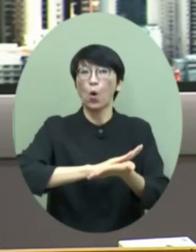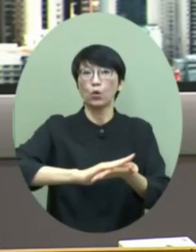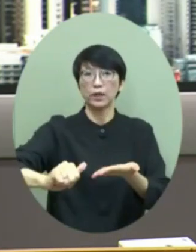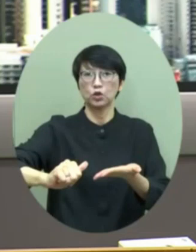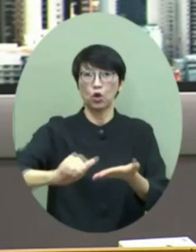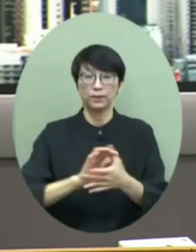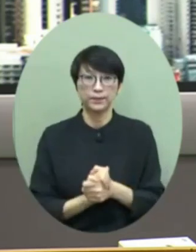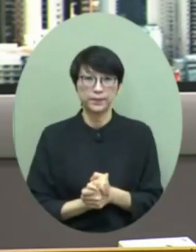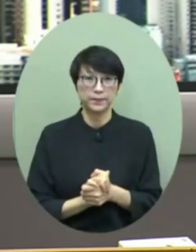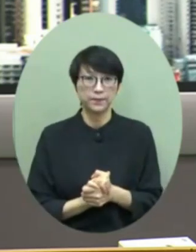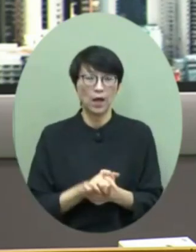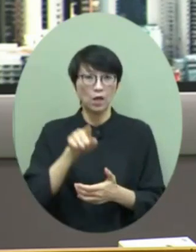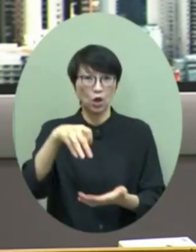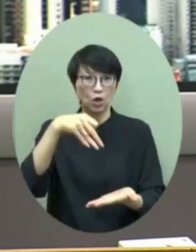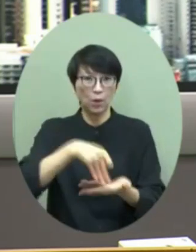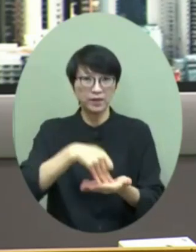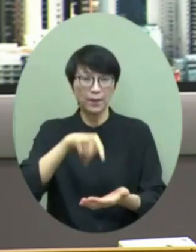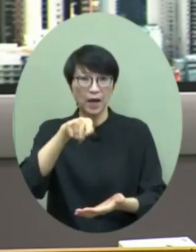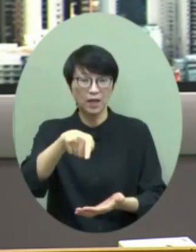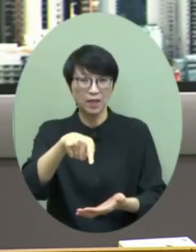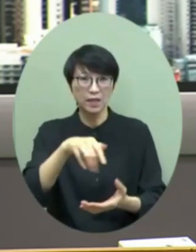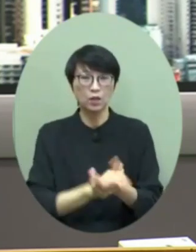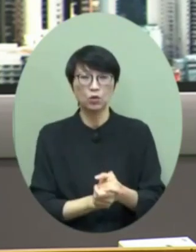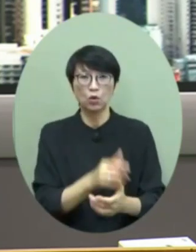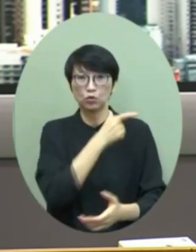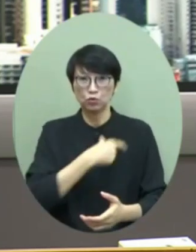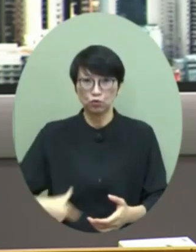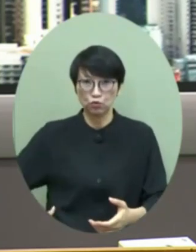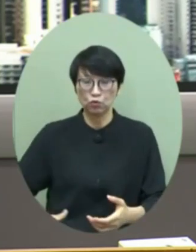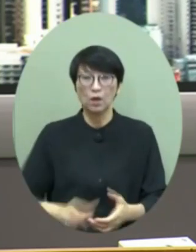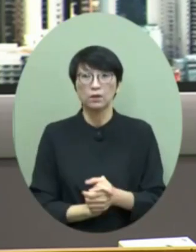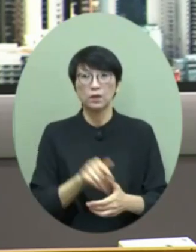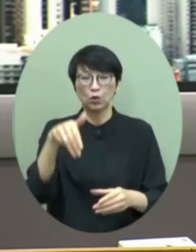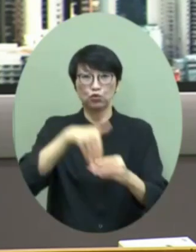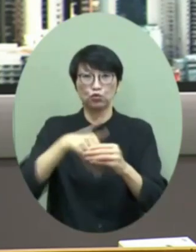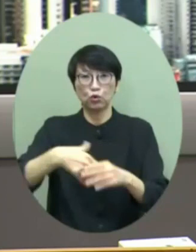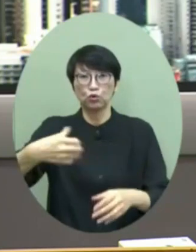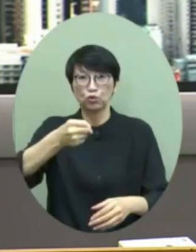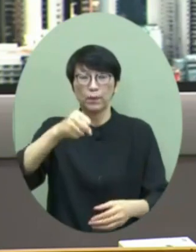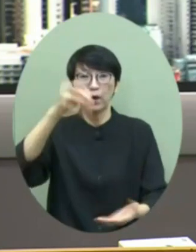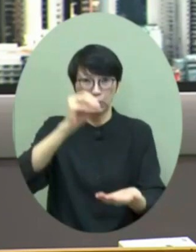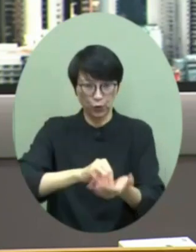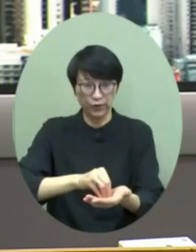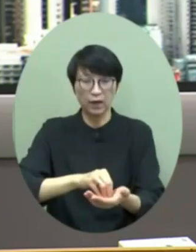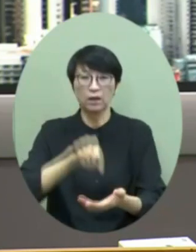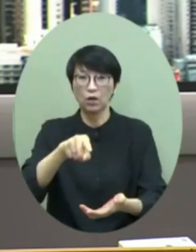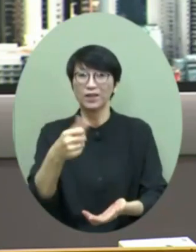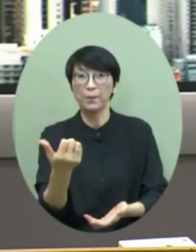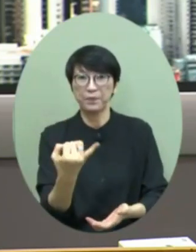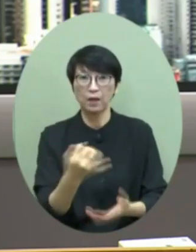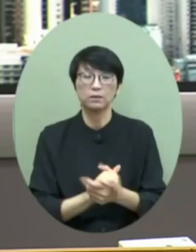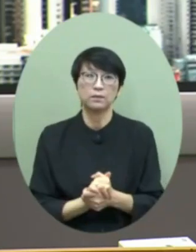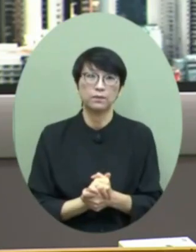related legislation, the qualification to stand an election is very clear. And we have the